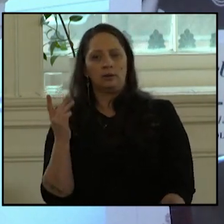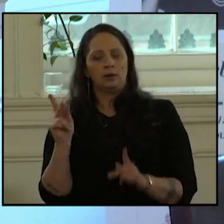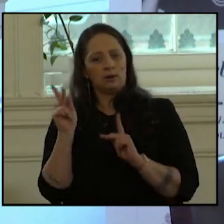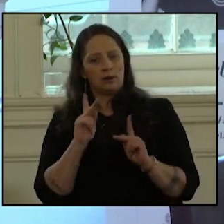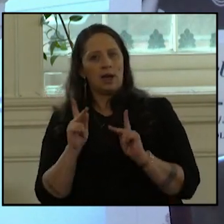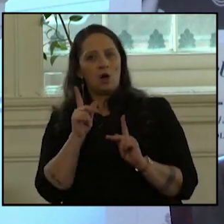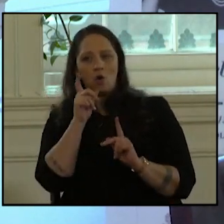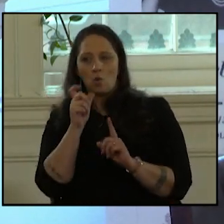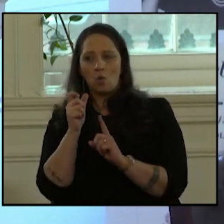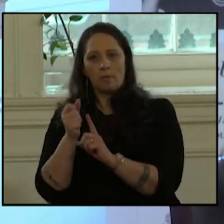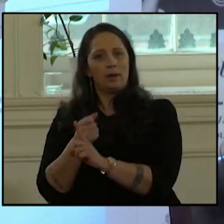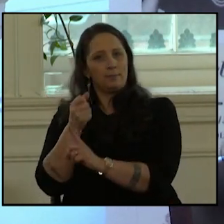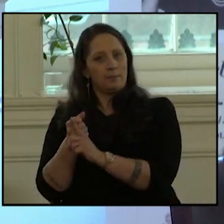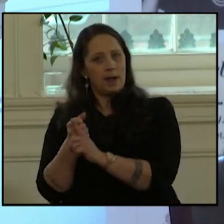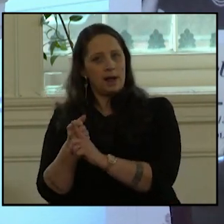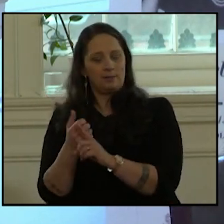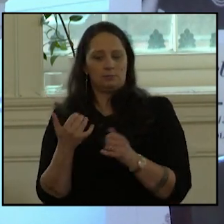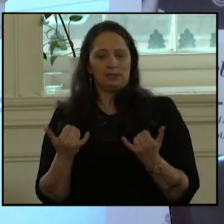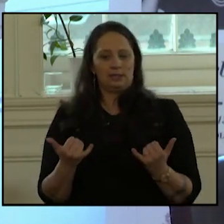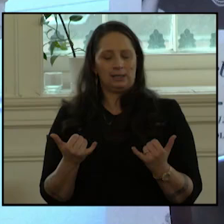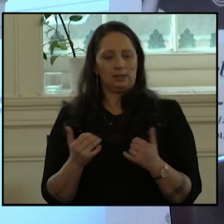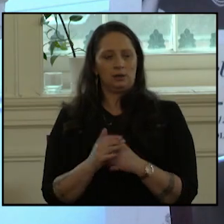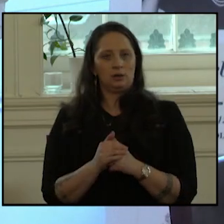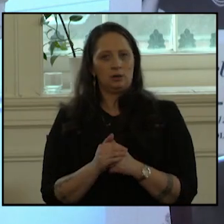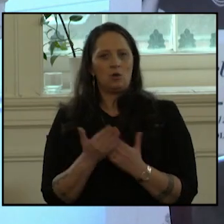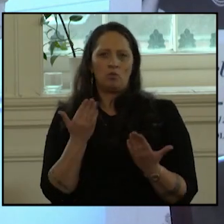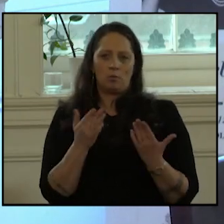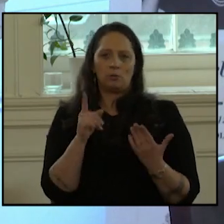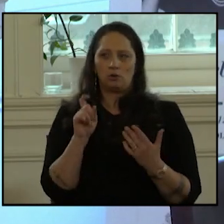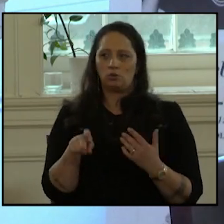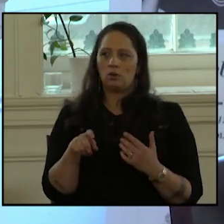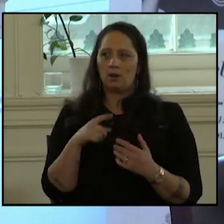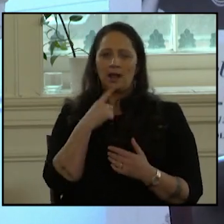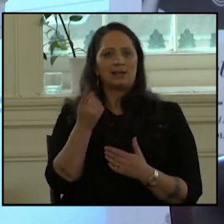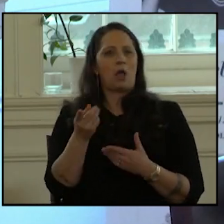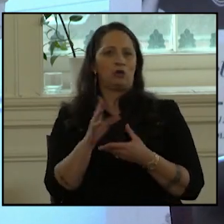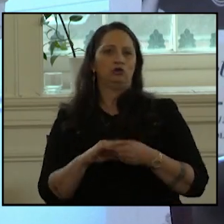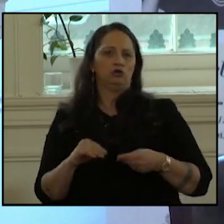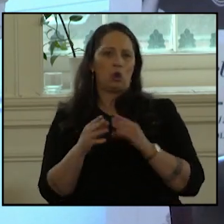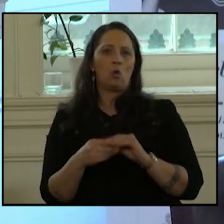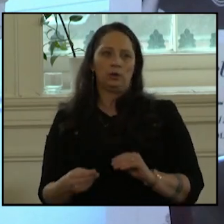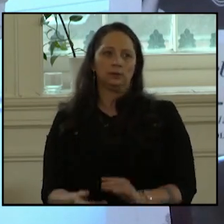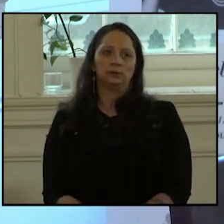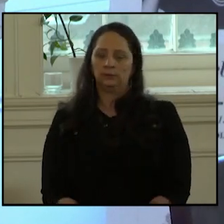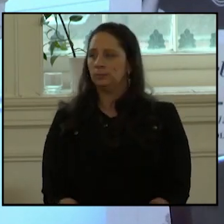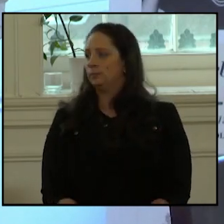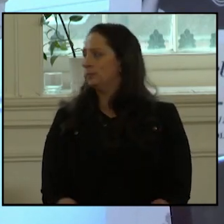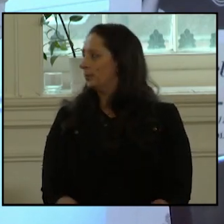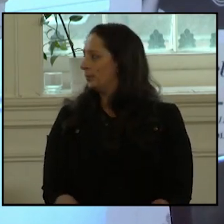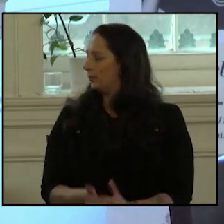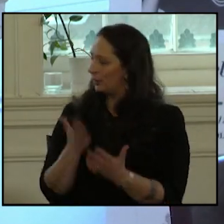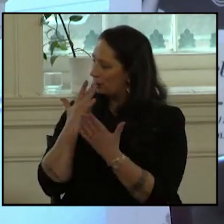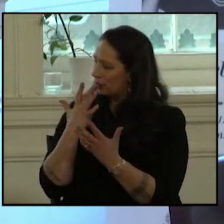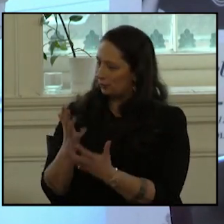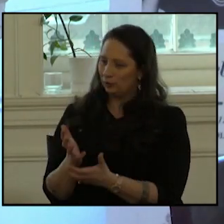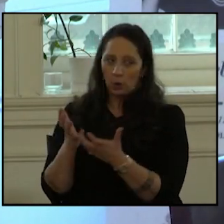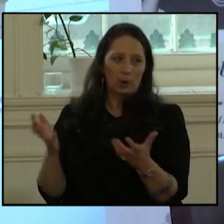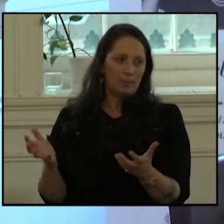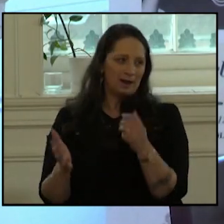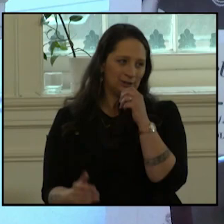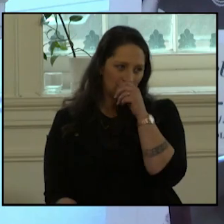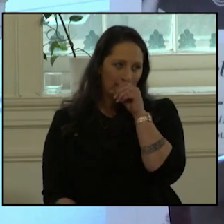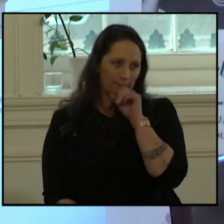people that have been affected by it today should probably be the ones telling the story. Exactly, I agree. Thank you so very much for that. Thank